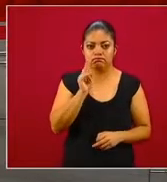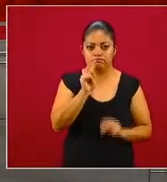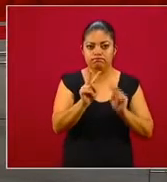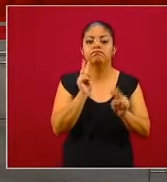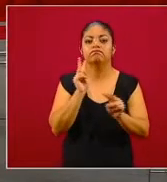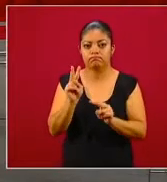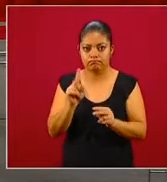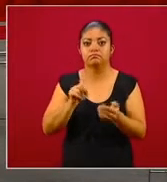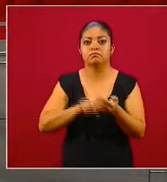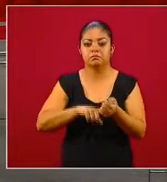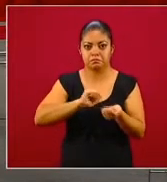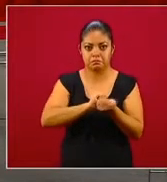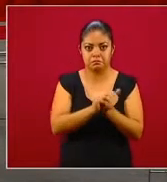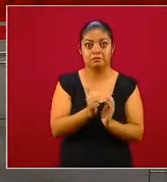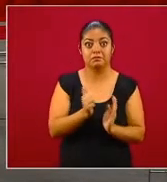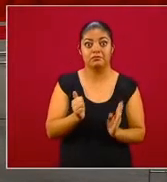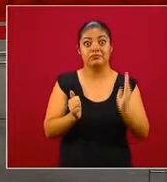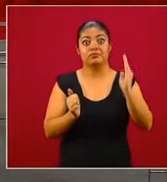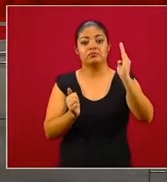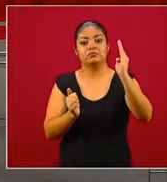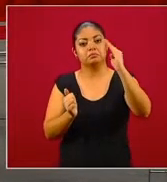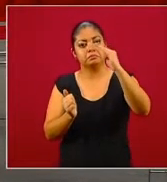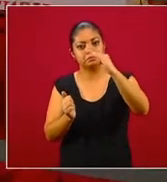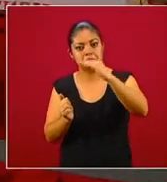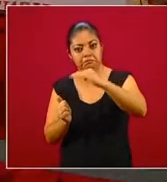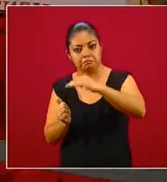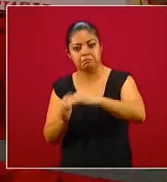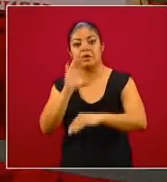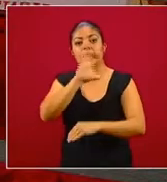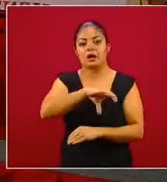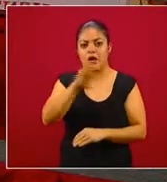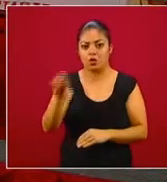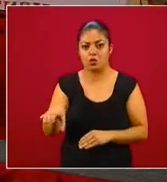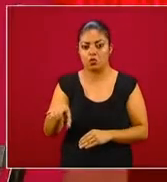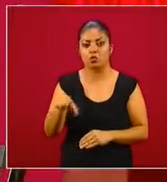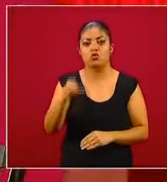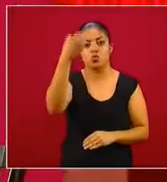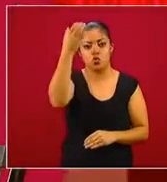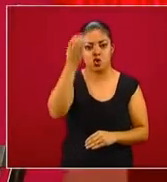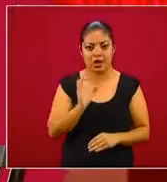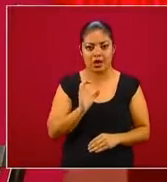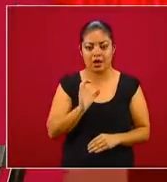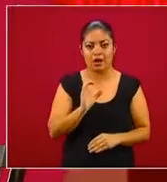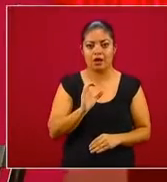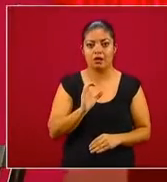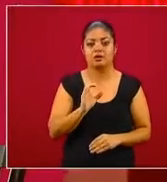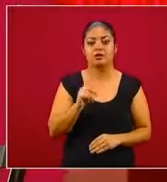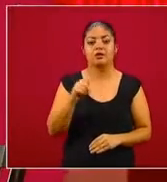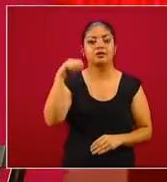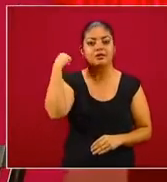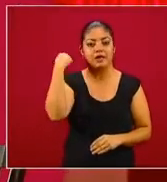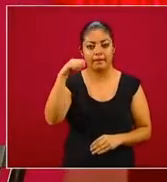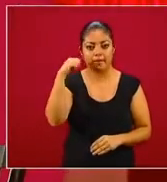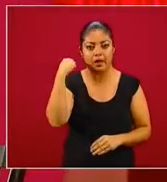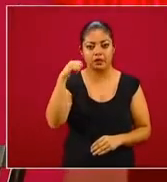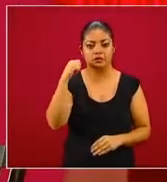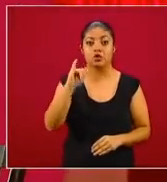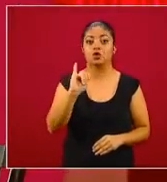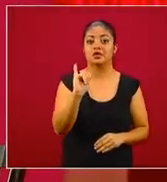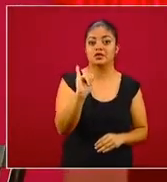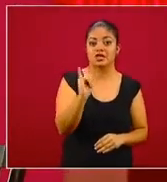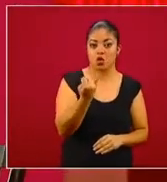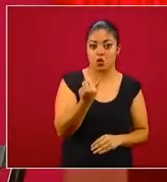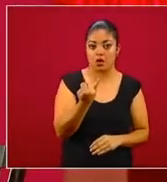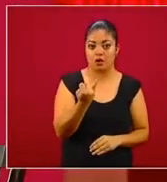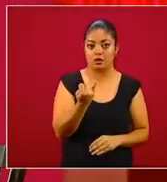amount of people that are going to be released into the public space. And that's why